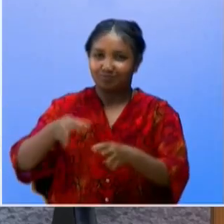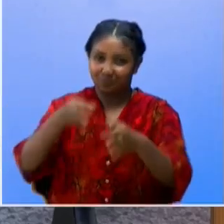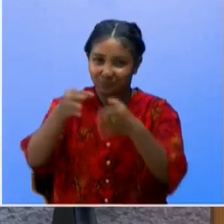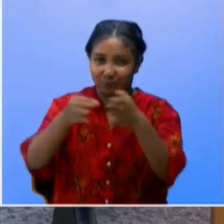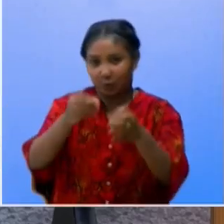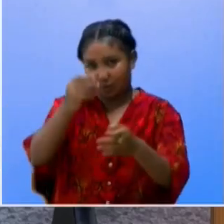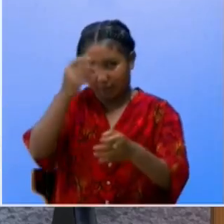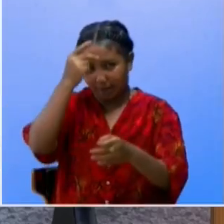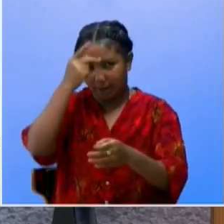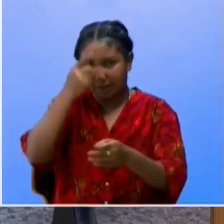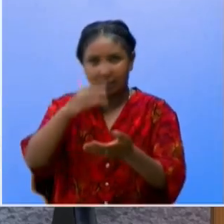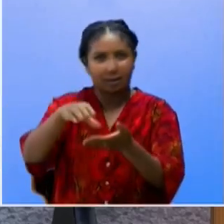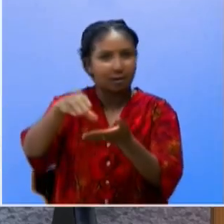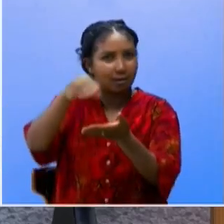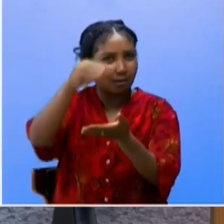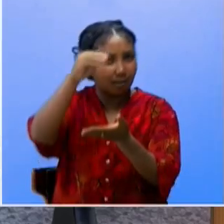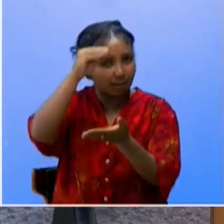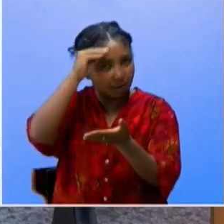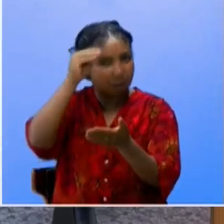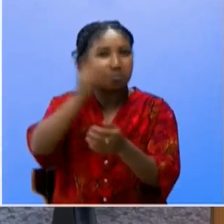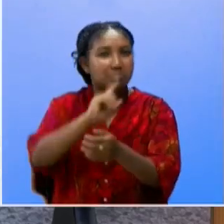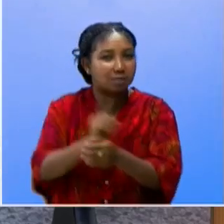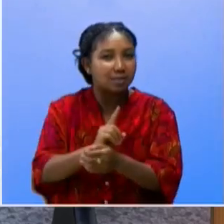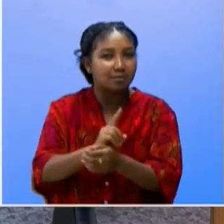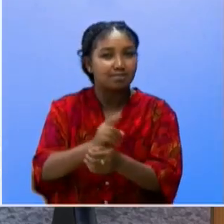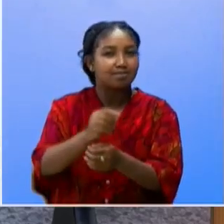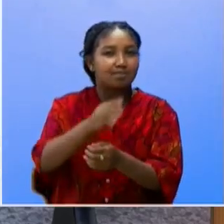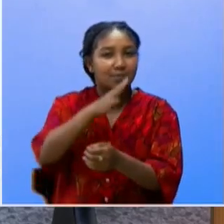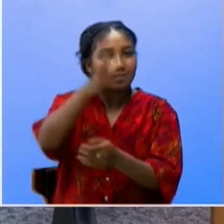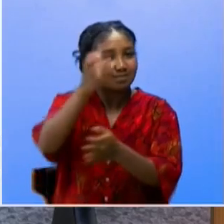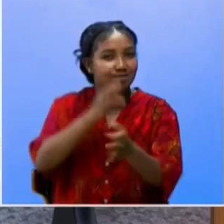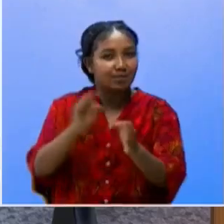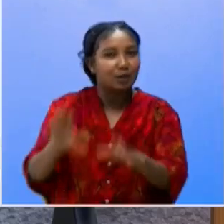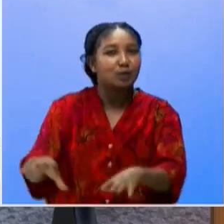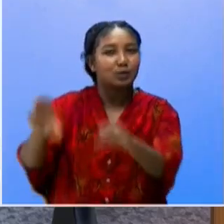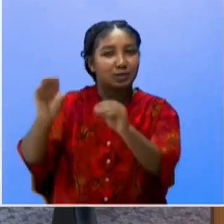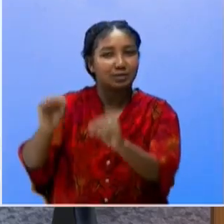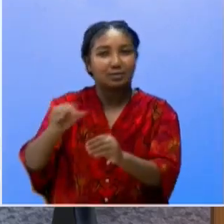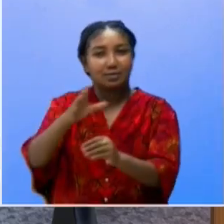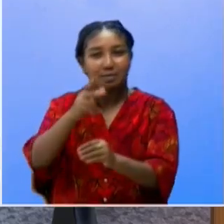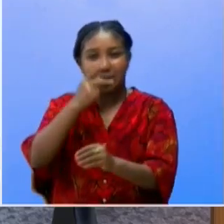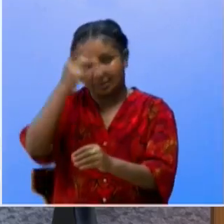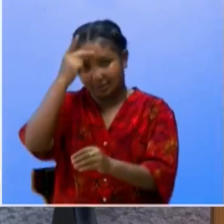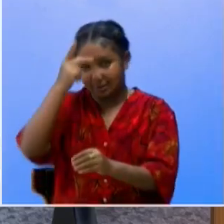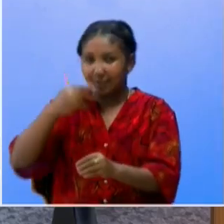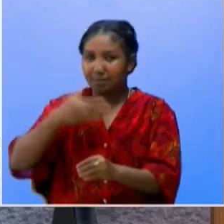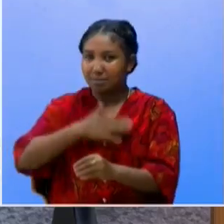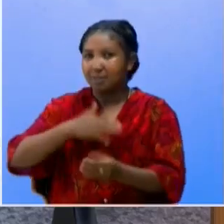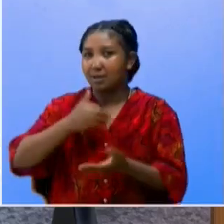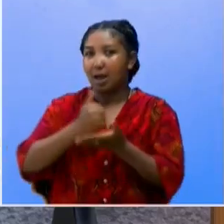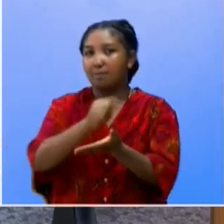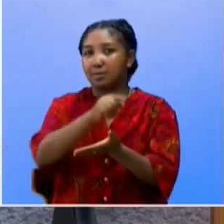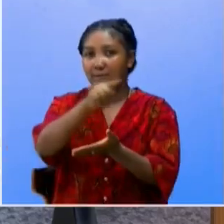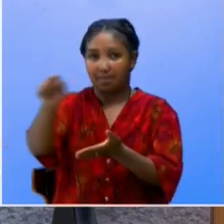parents what we've talked in the previous class. Students' parents, please help them.